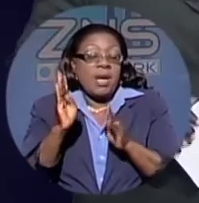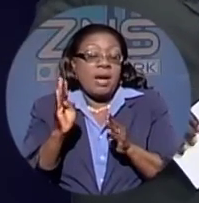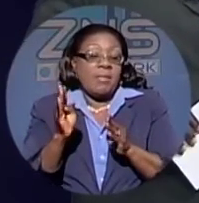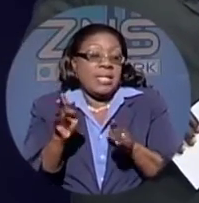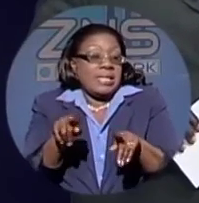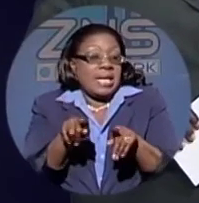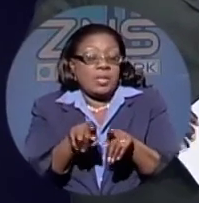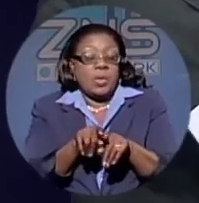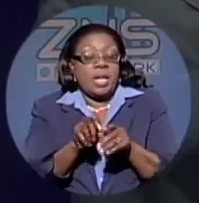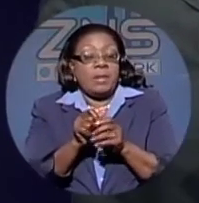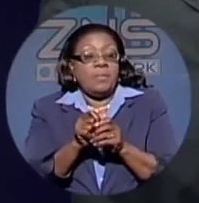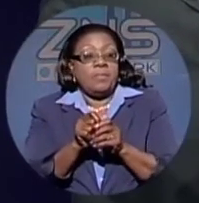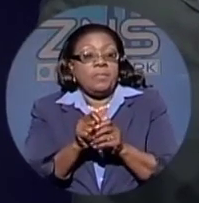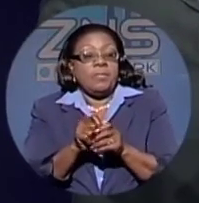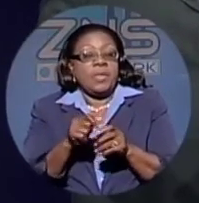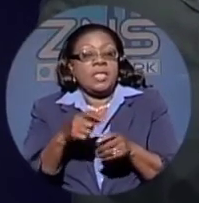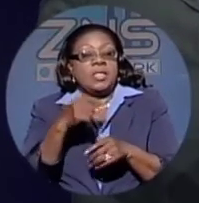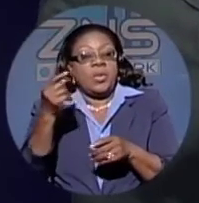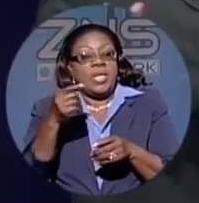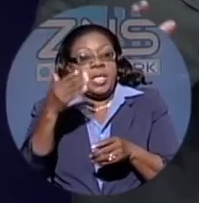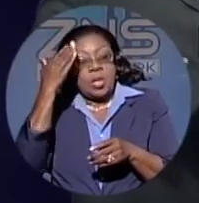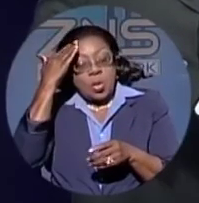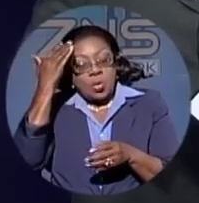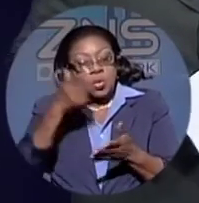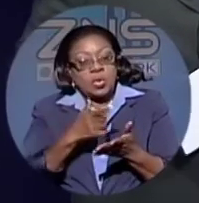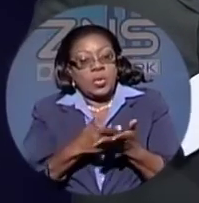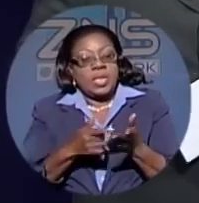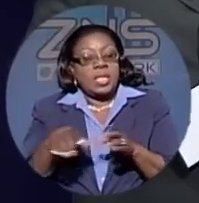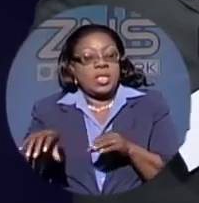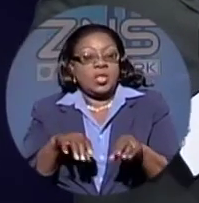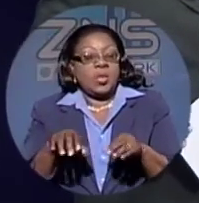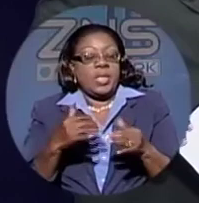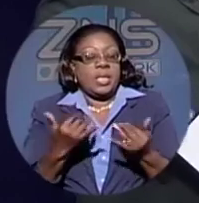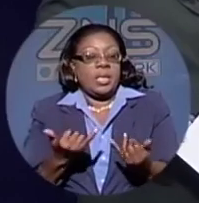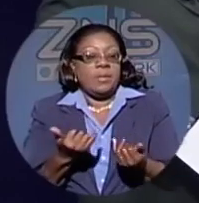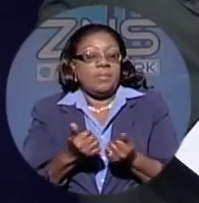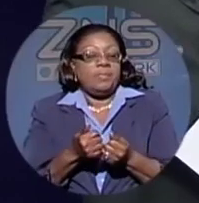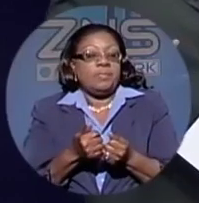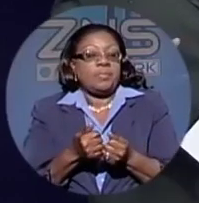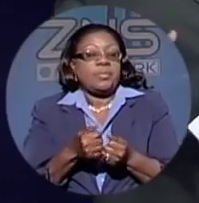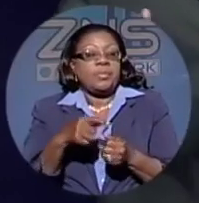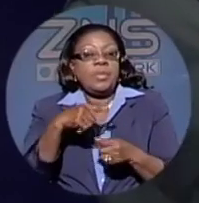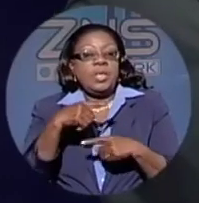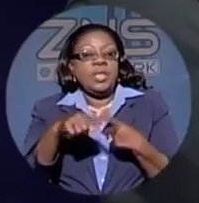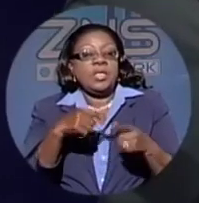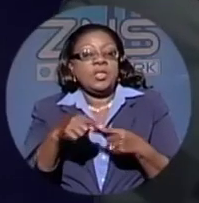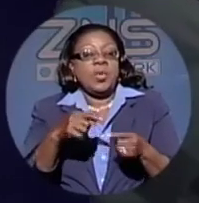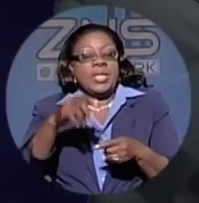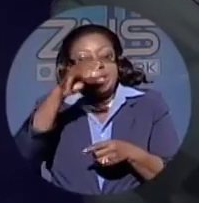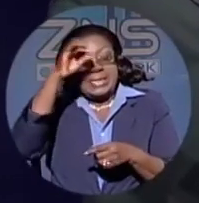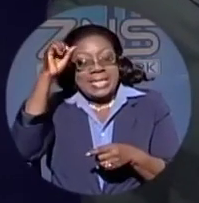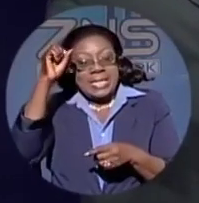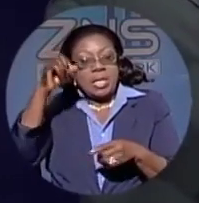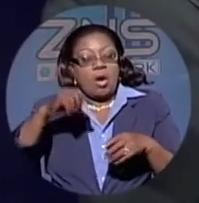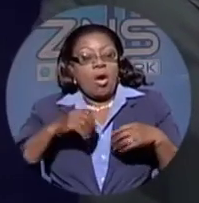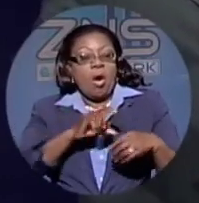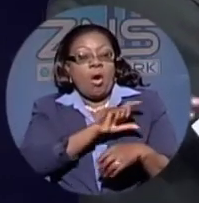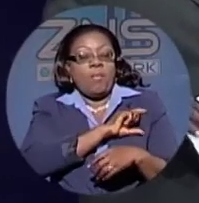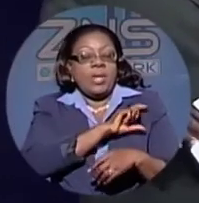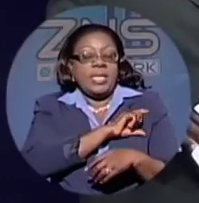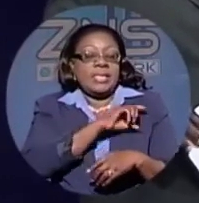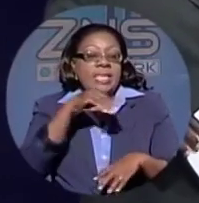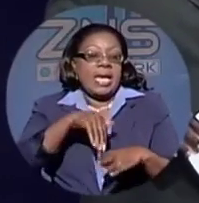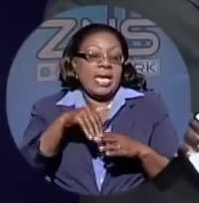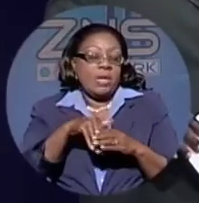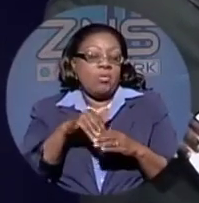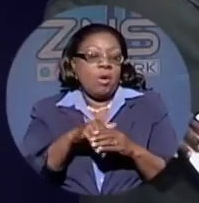quite passionate about these kinds of cases. Not to mention, Shanique, that when senior officers are often involved, there might be some implication that